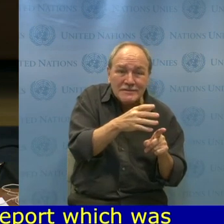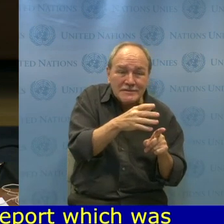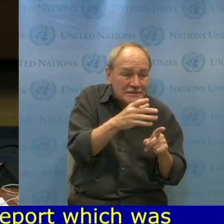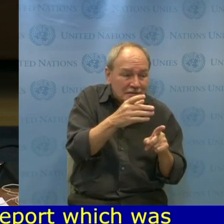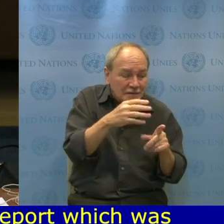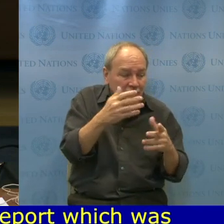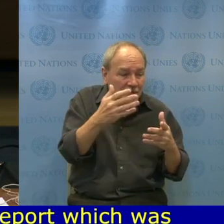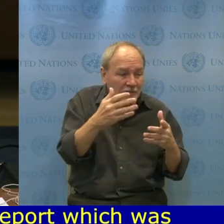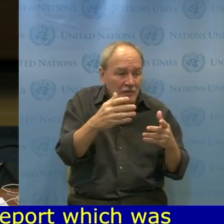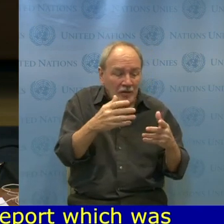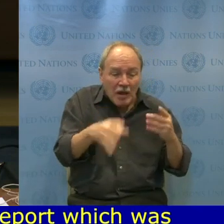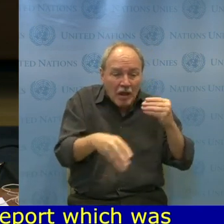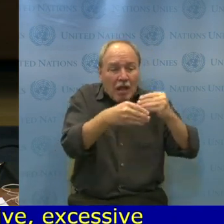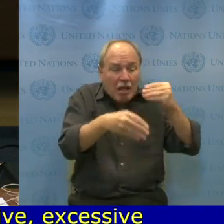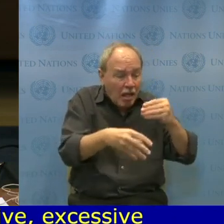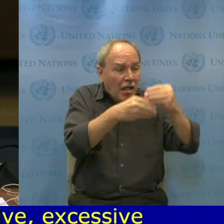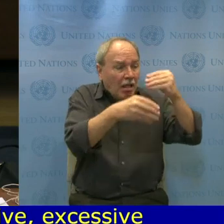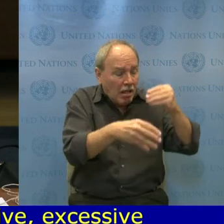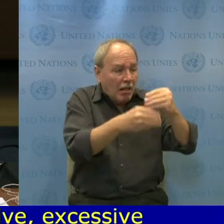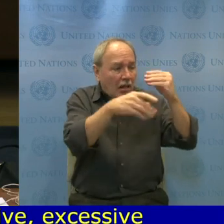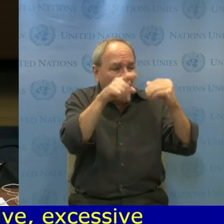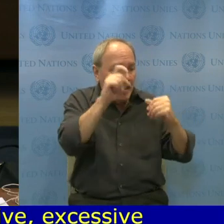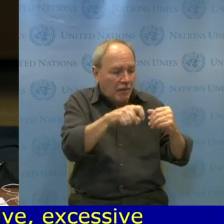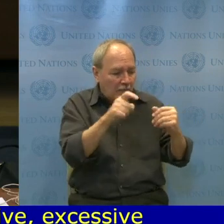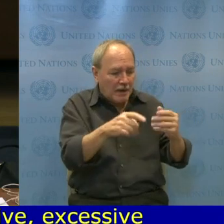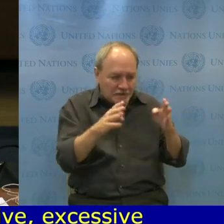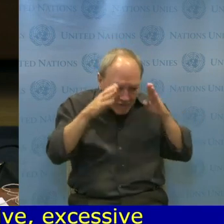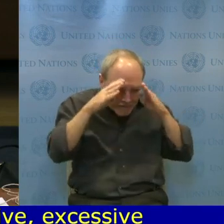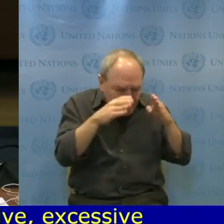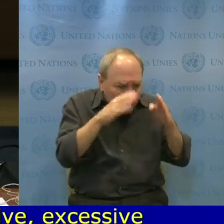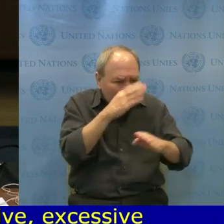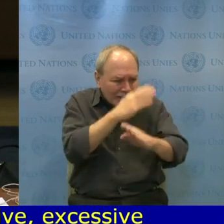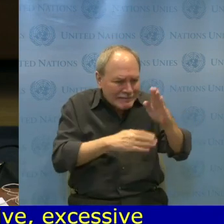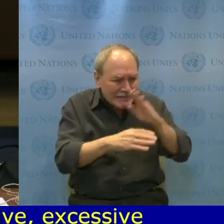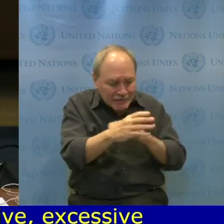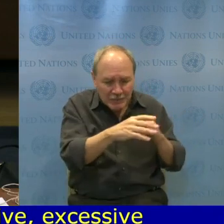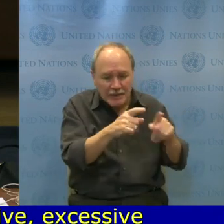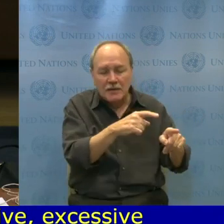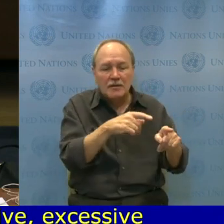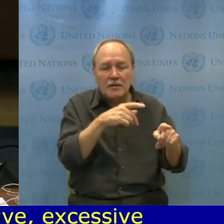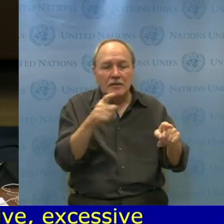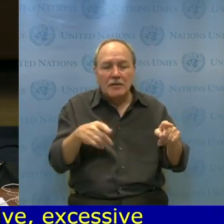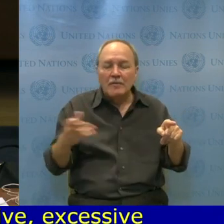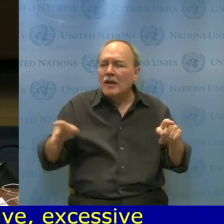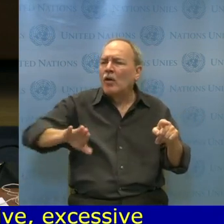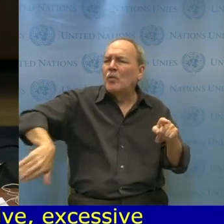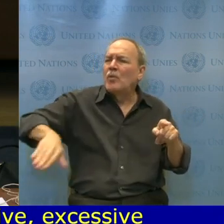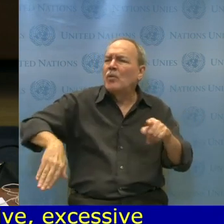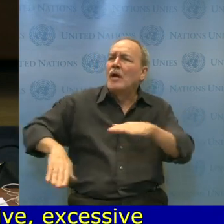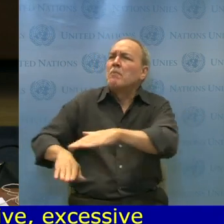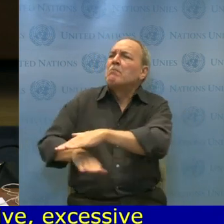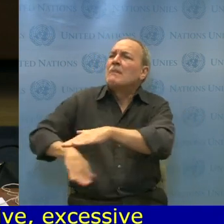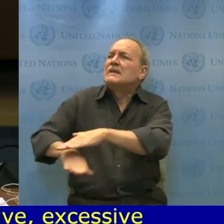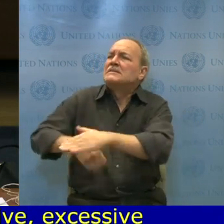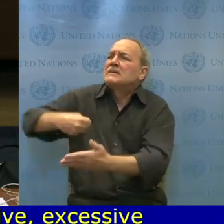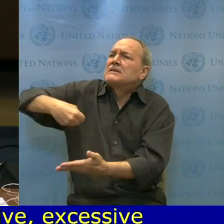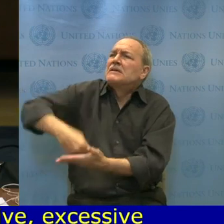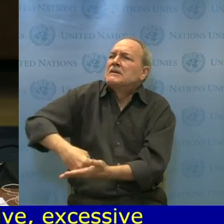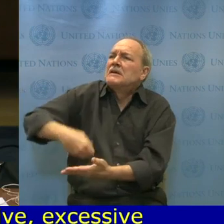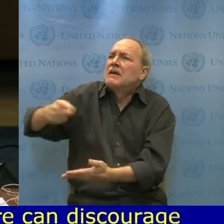It can give rise to unnecessary diagnoses or treatment and increase health